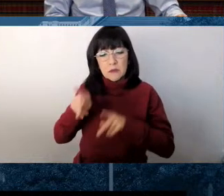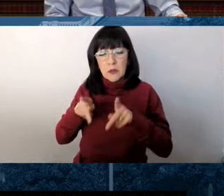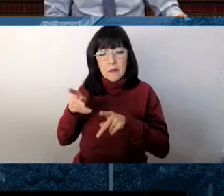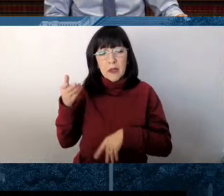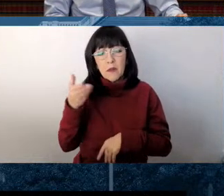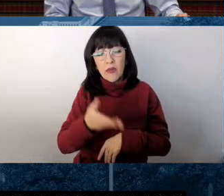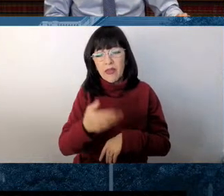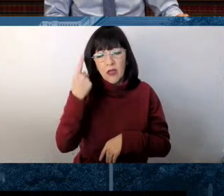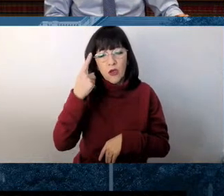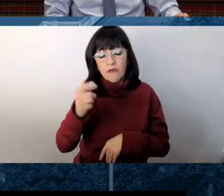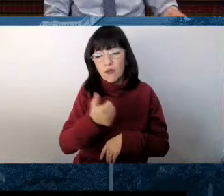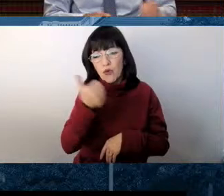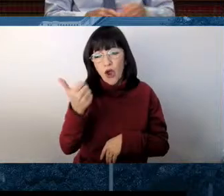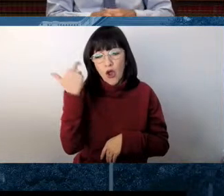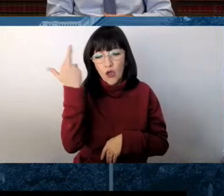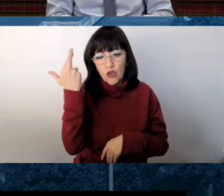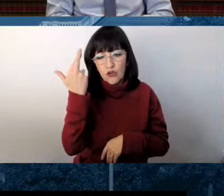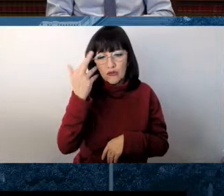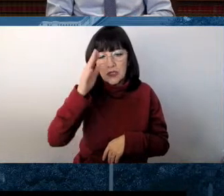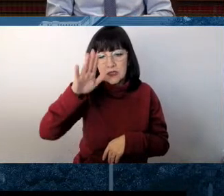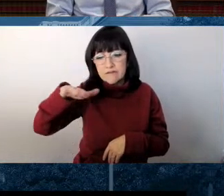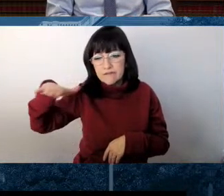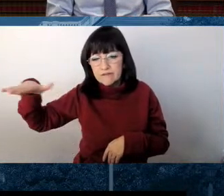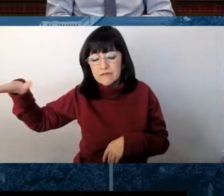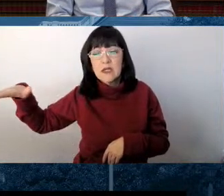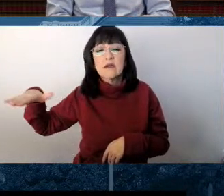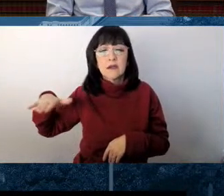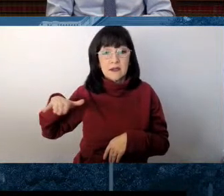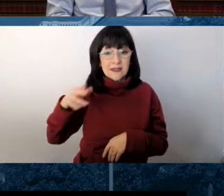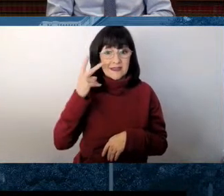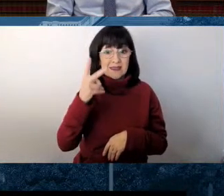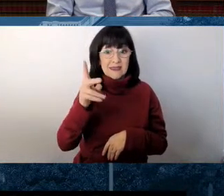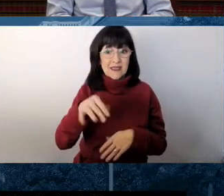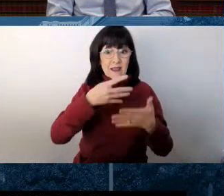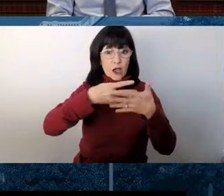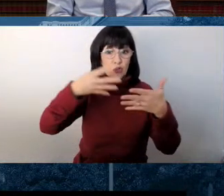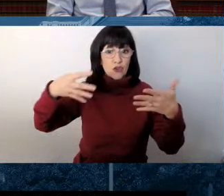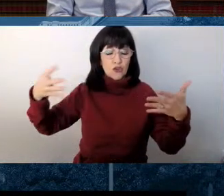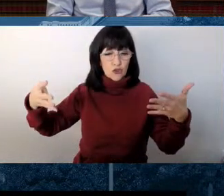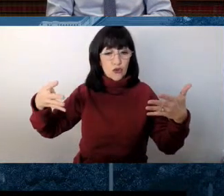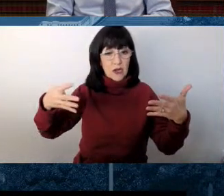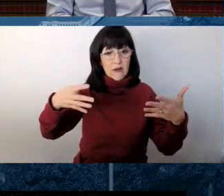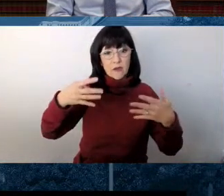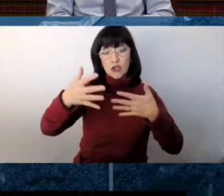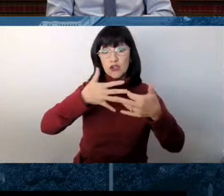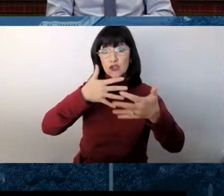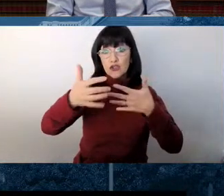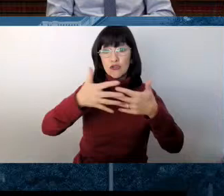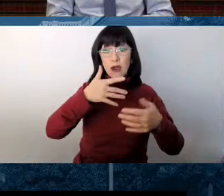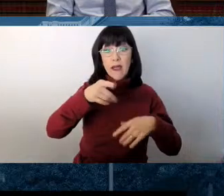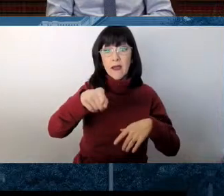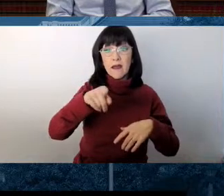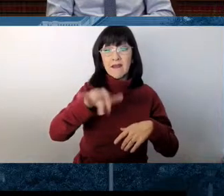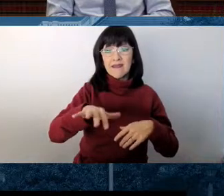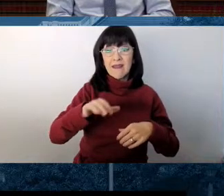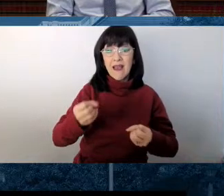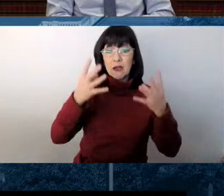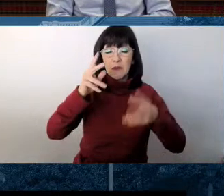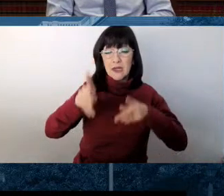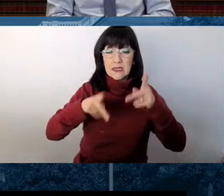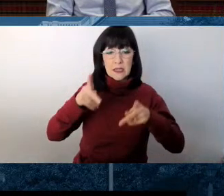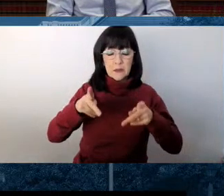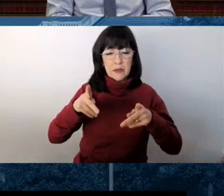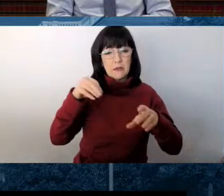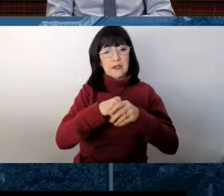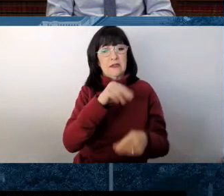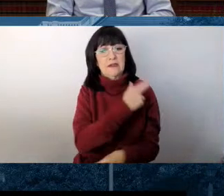the next slide, where you see the gray is for those hospitalized, and the number that we've